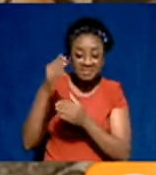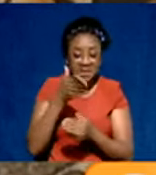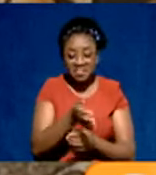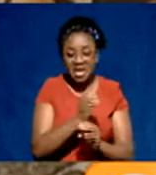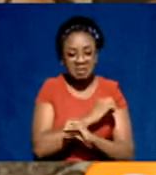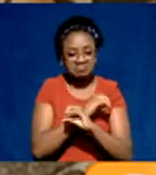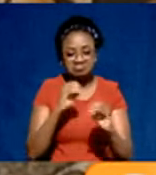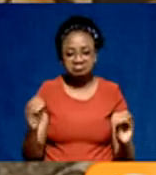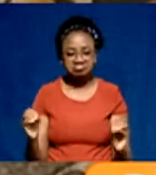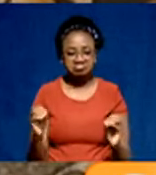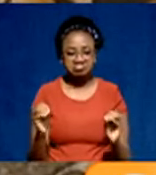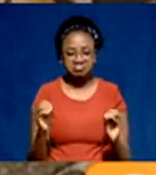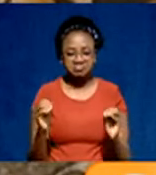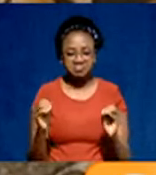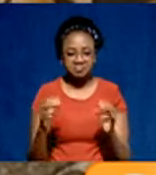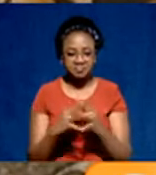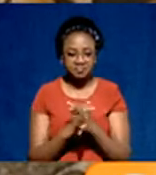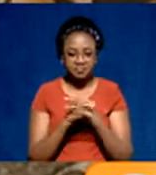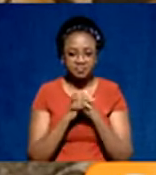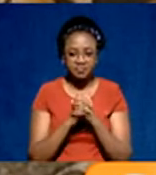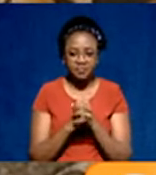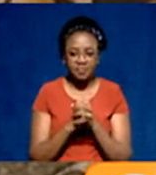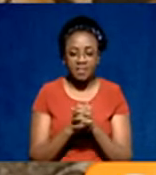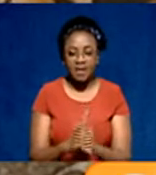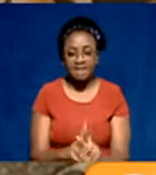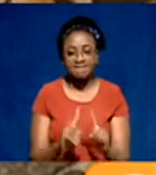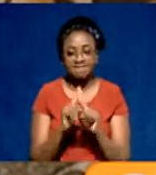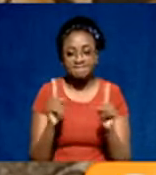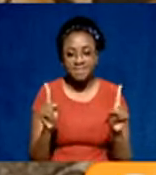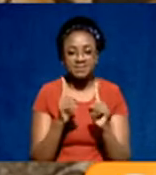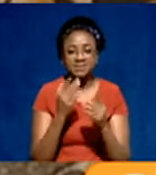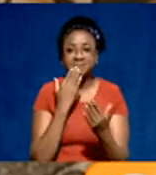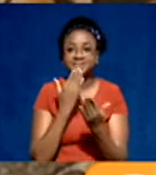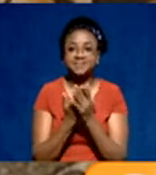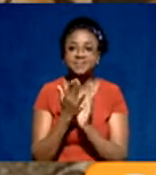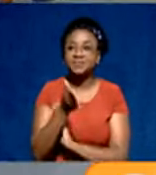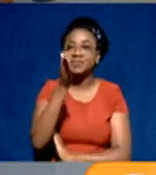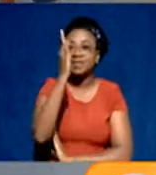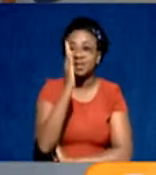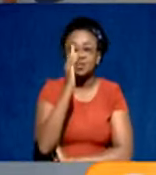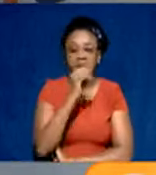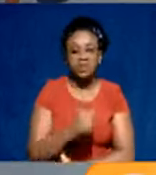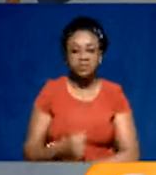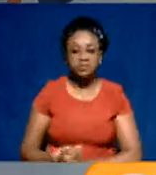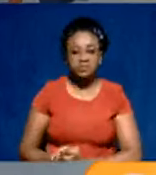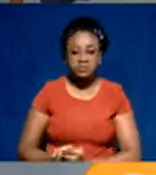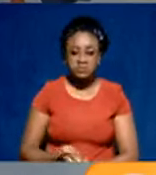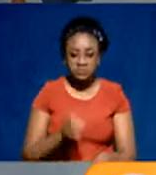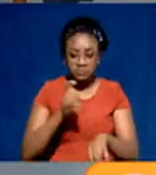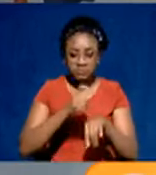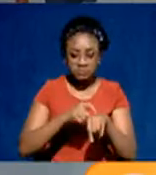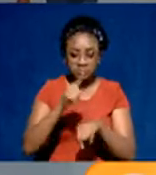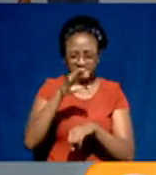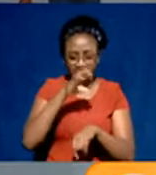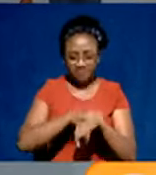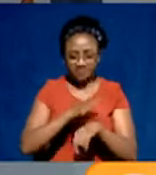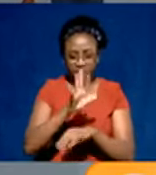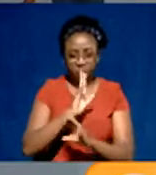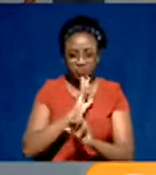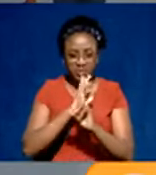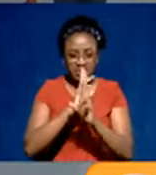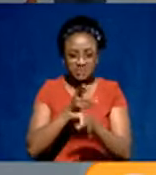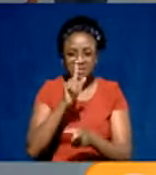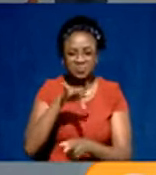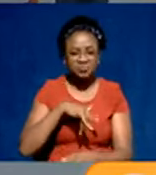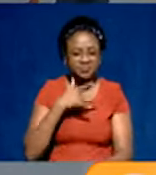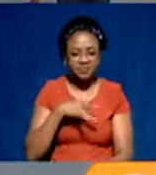Yeah. And we thank God. Okay, so when you received your results, Doris, how did you